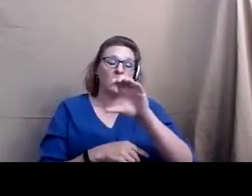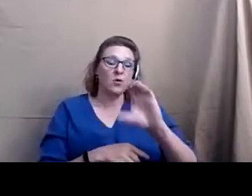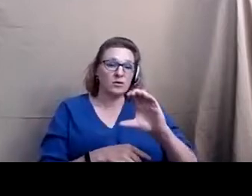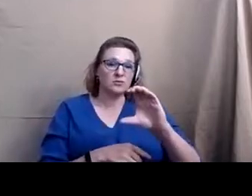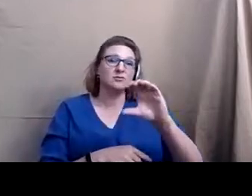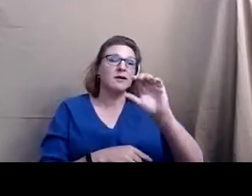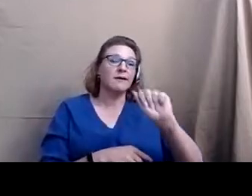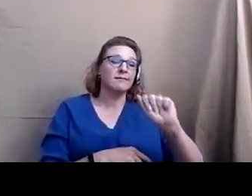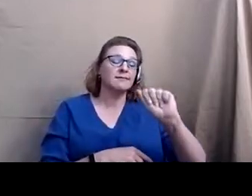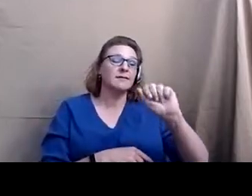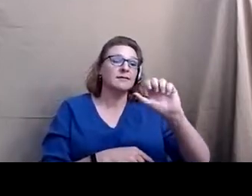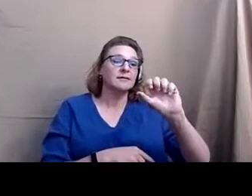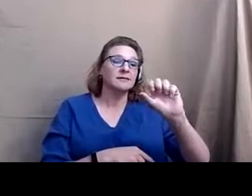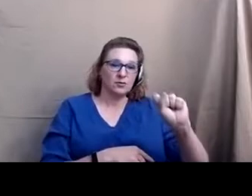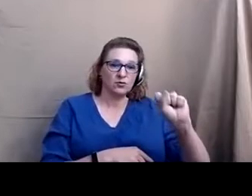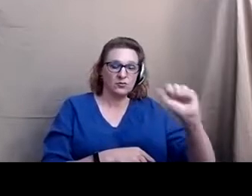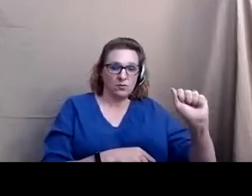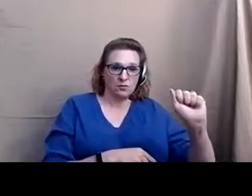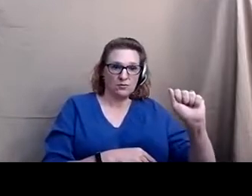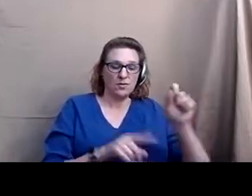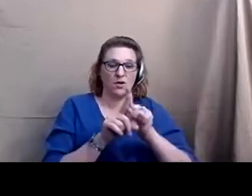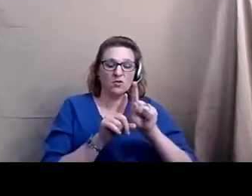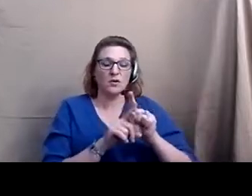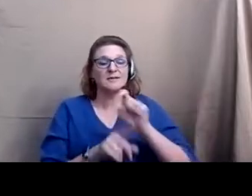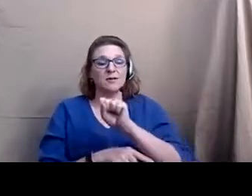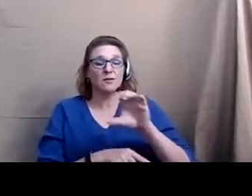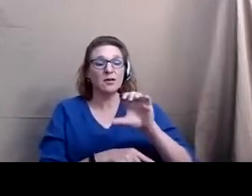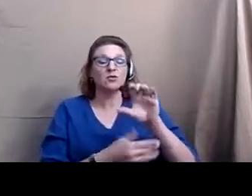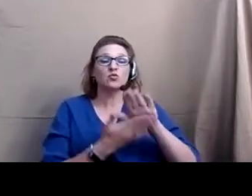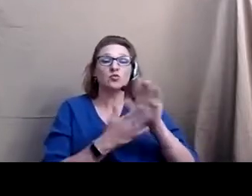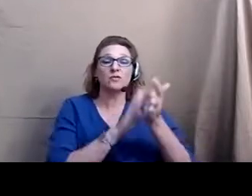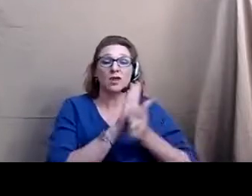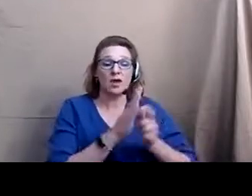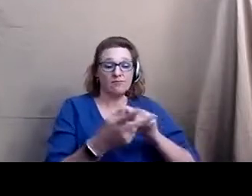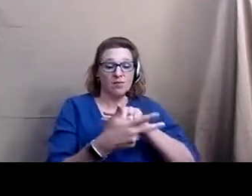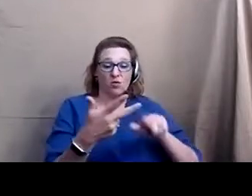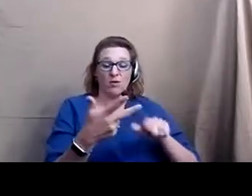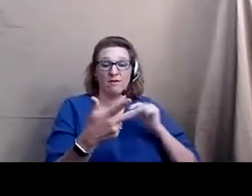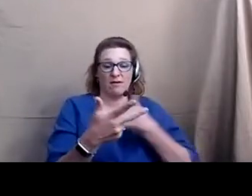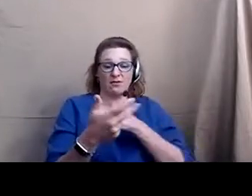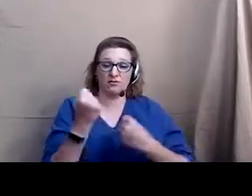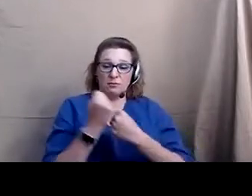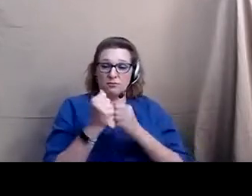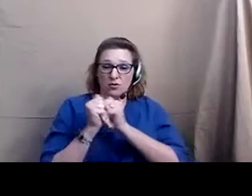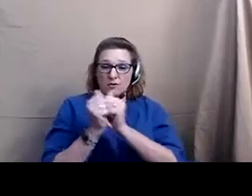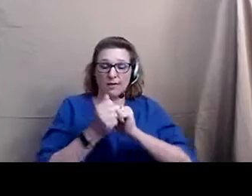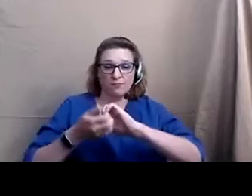Assault, and the University of South Carolina School of Law, to host this conversation with Leigh